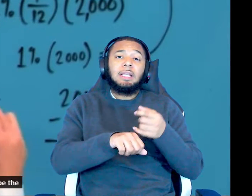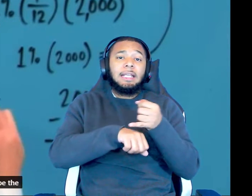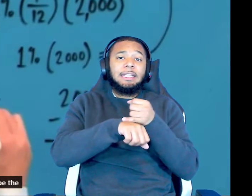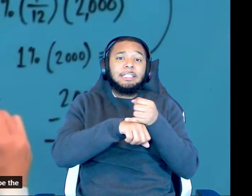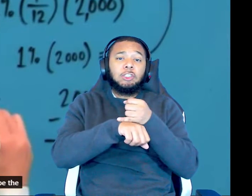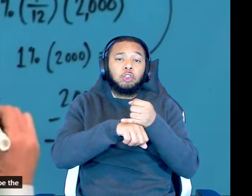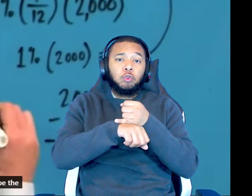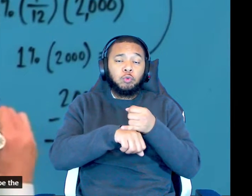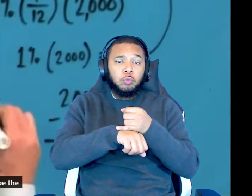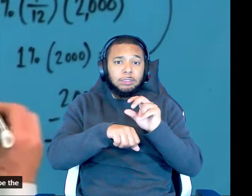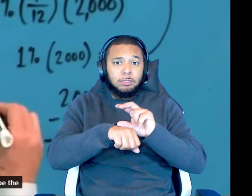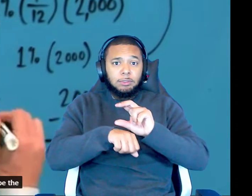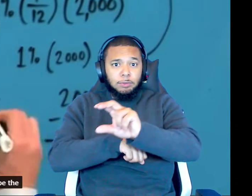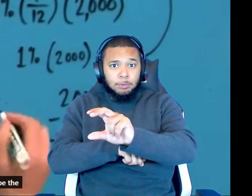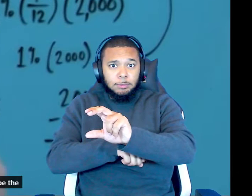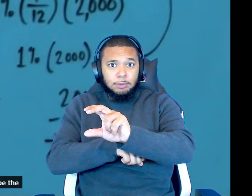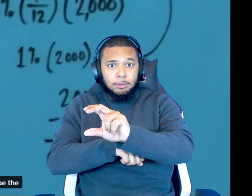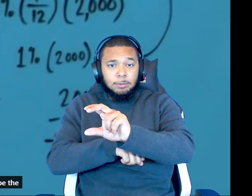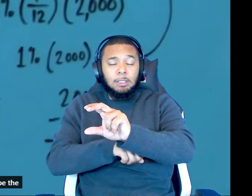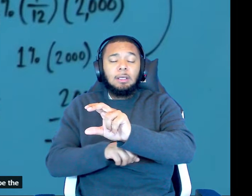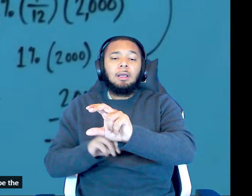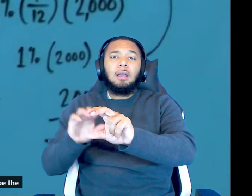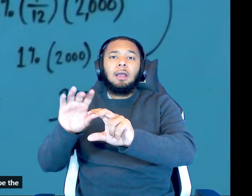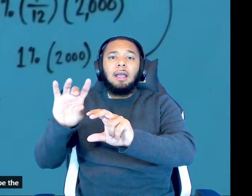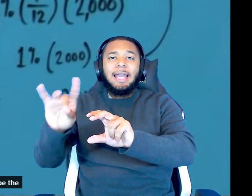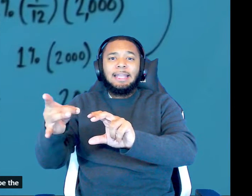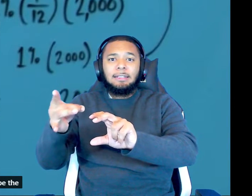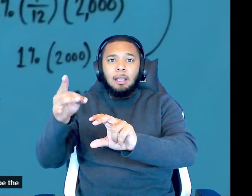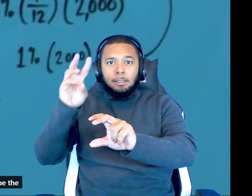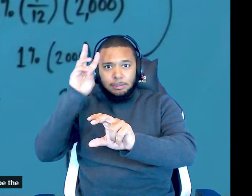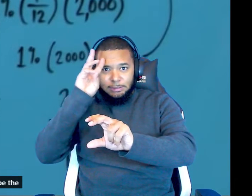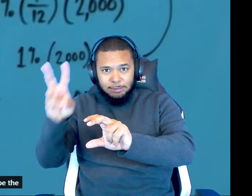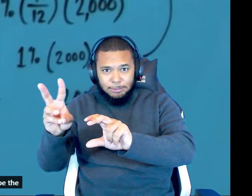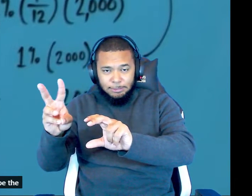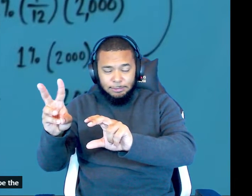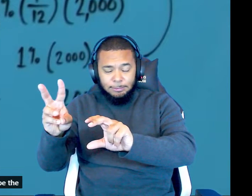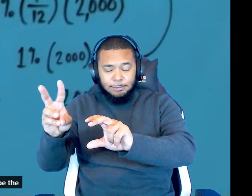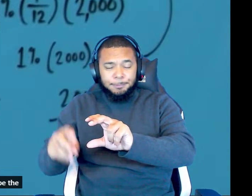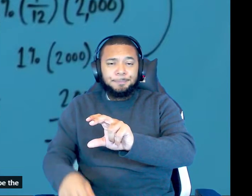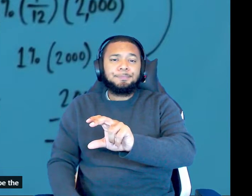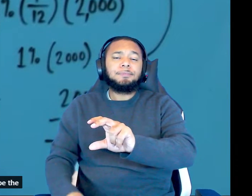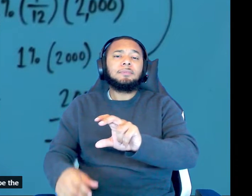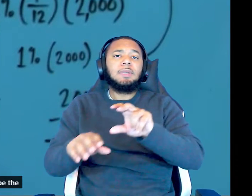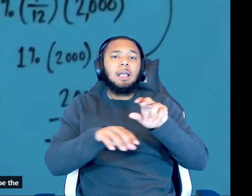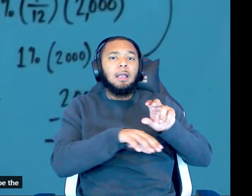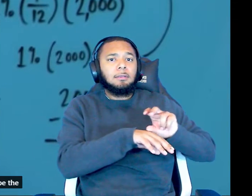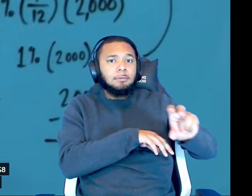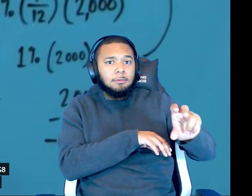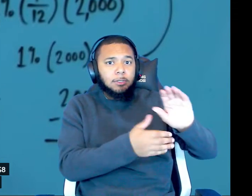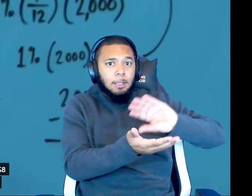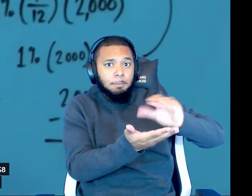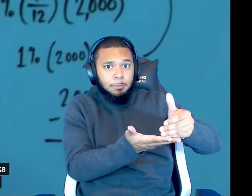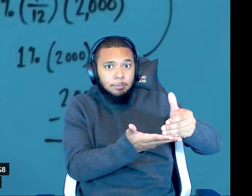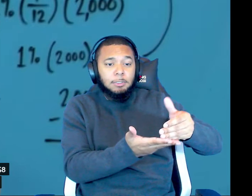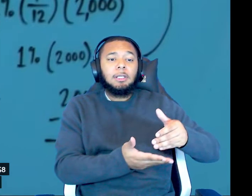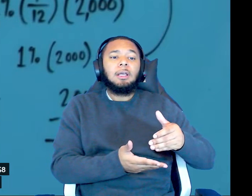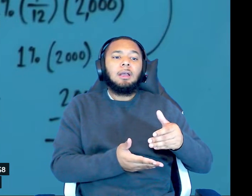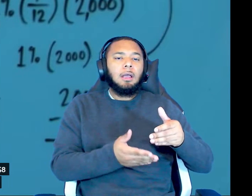will be $8.06, and principal will be the